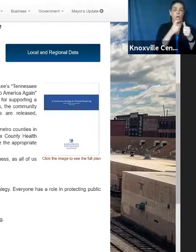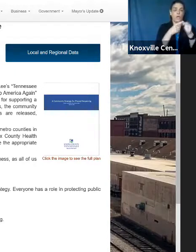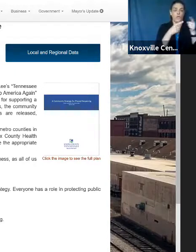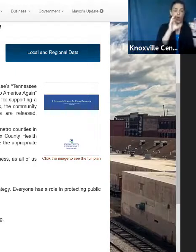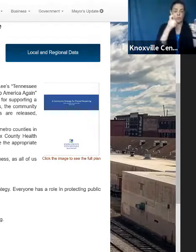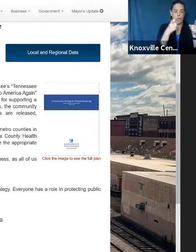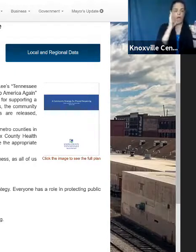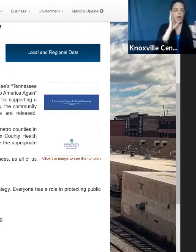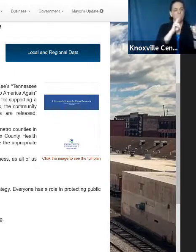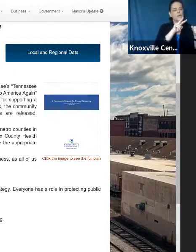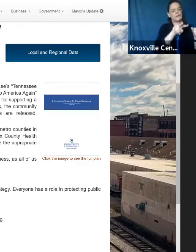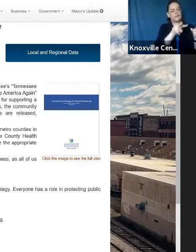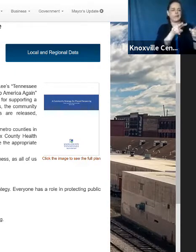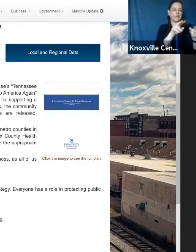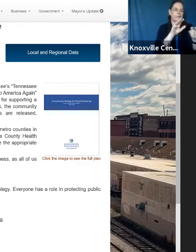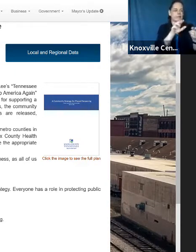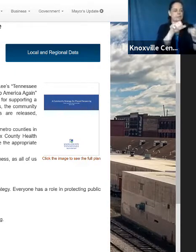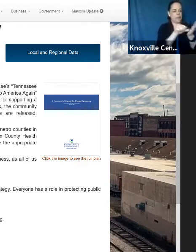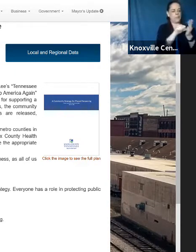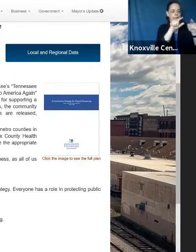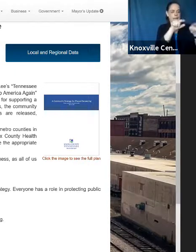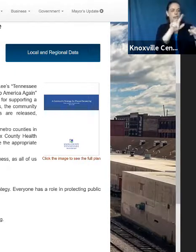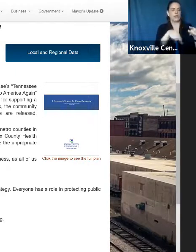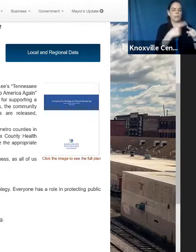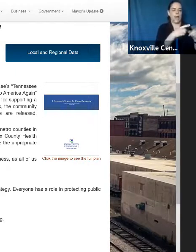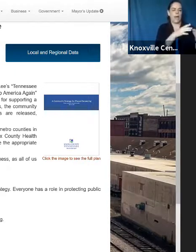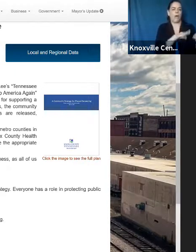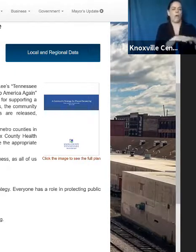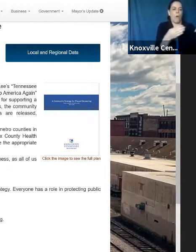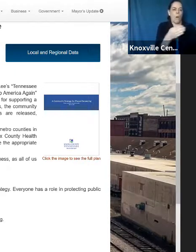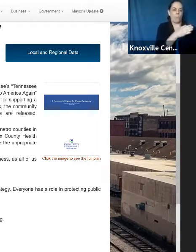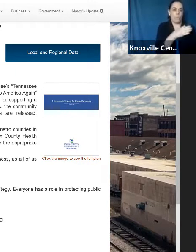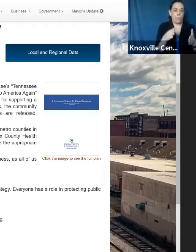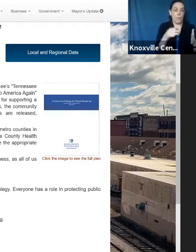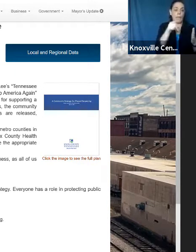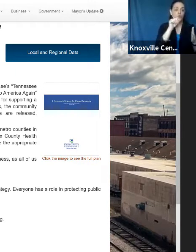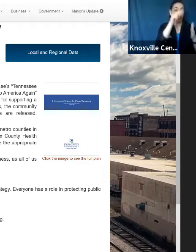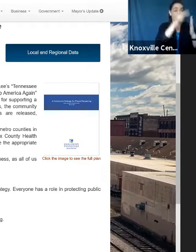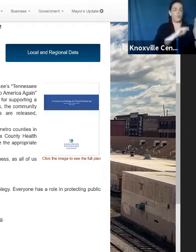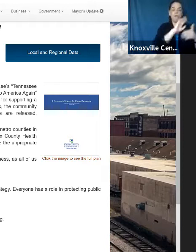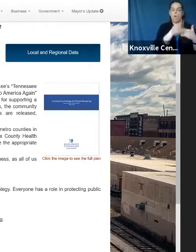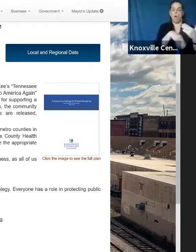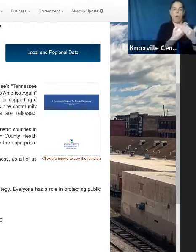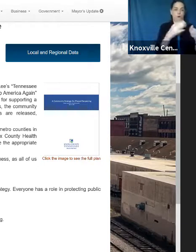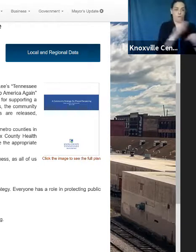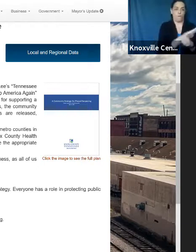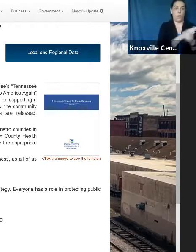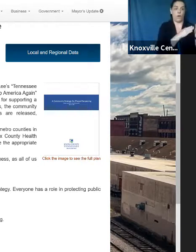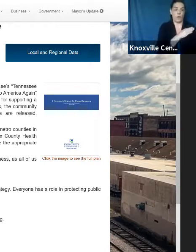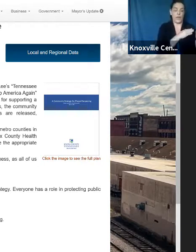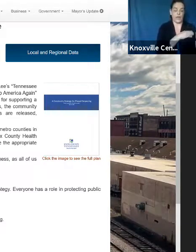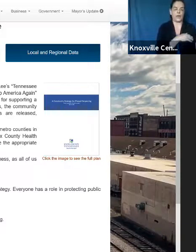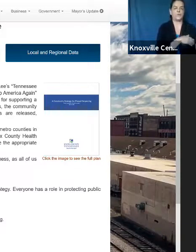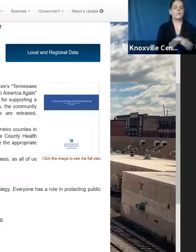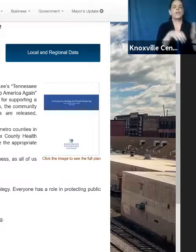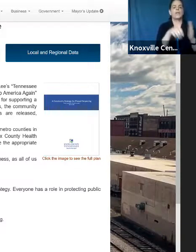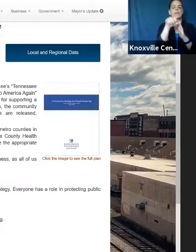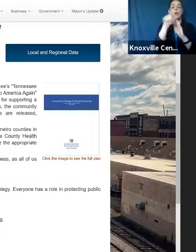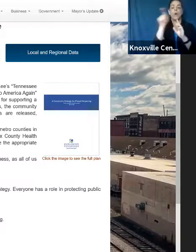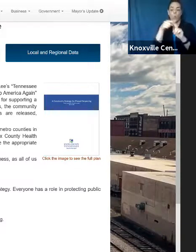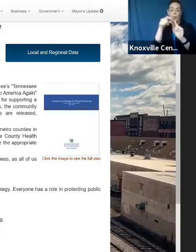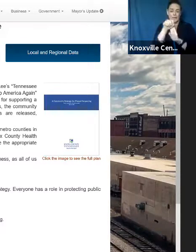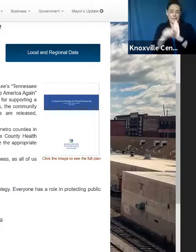to a PDF of the reopening plan, where you can review it in its entirety. As state and federal guidance is